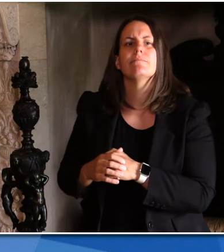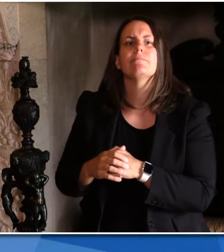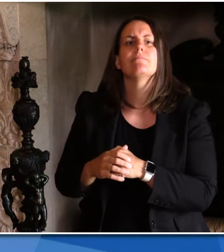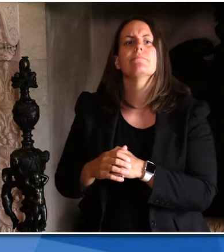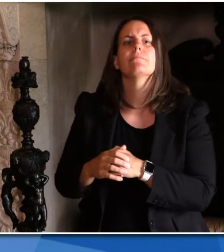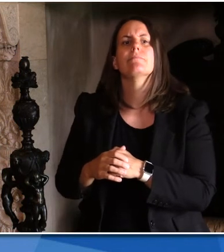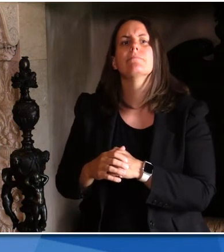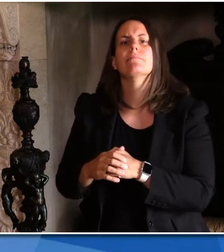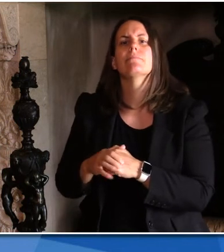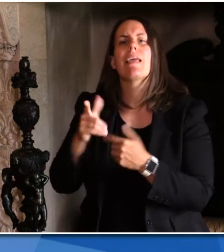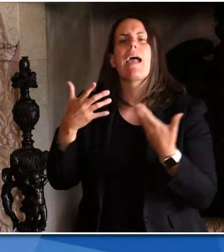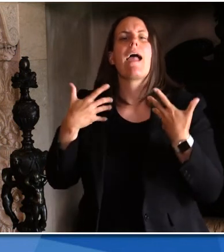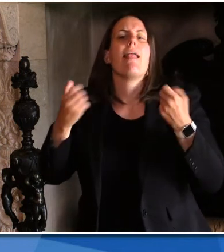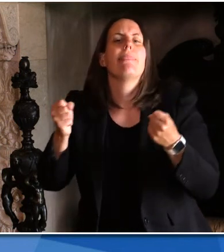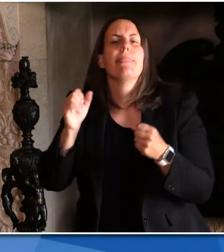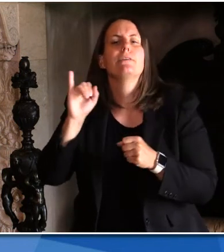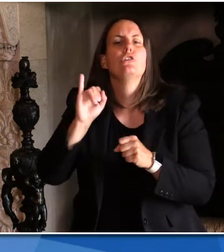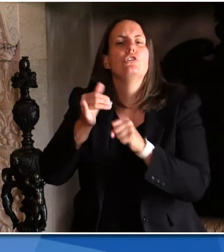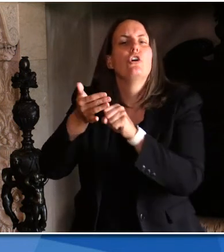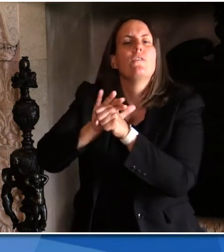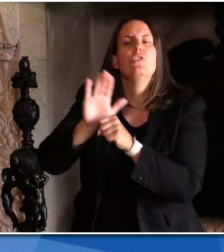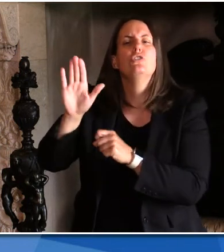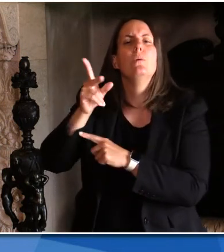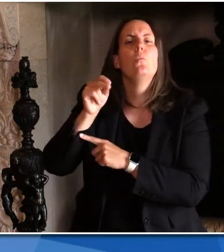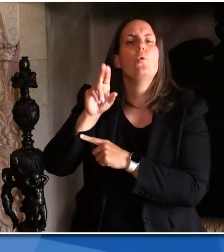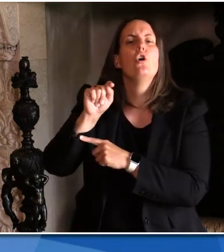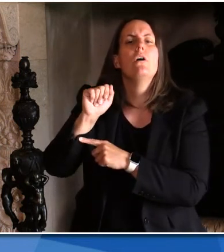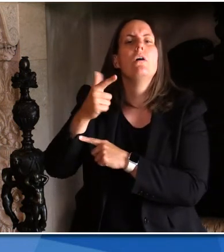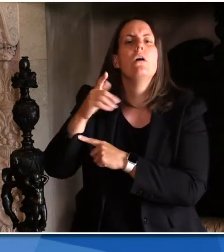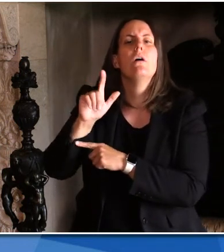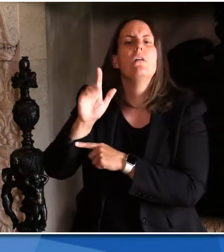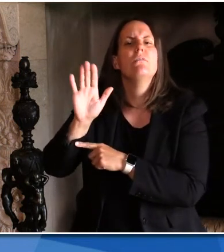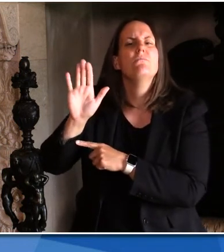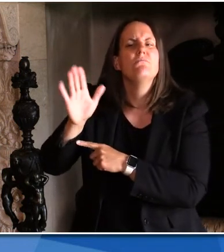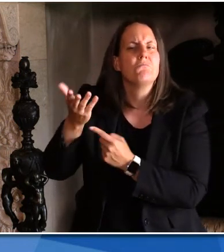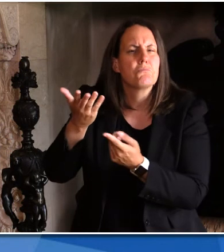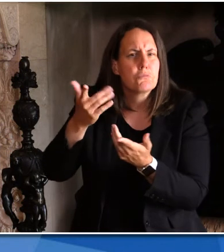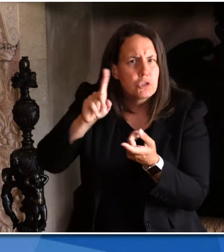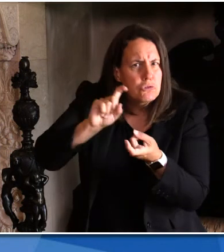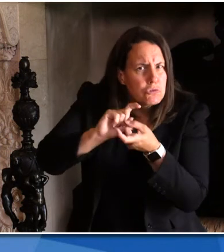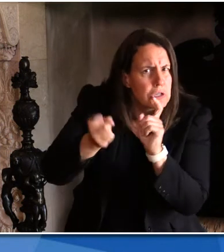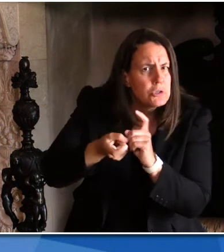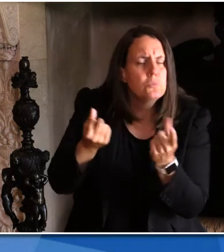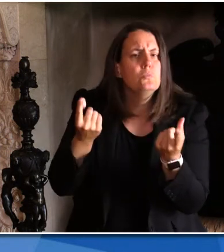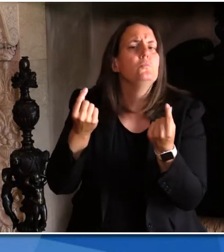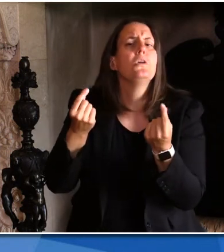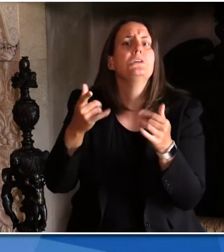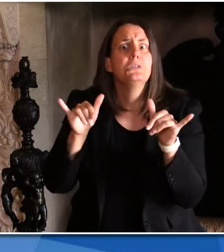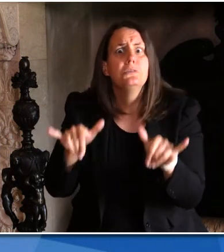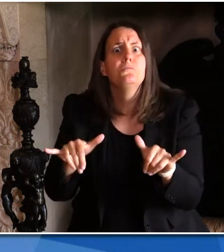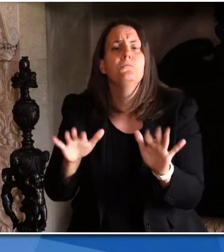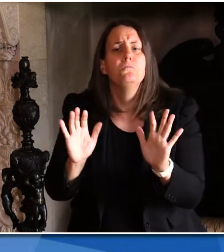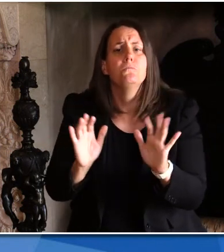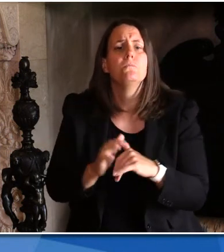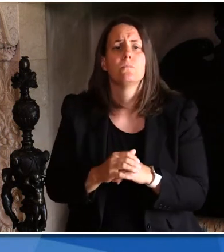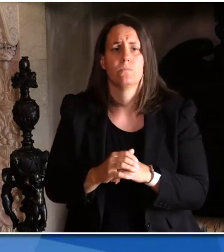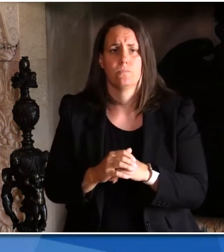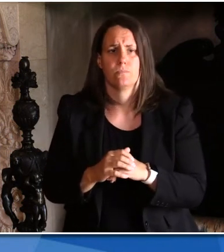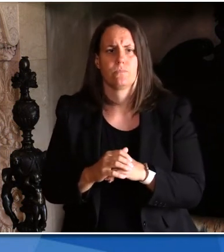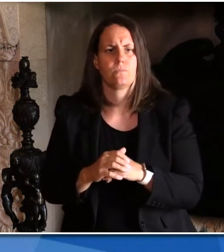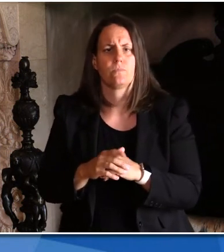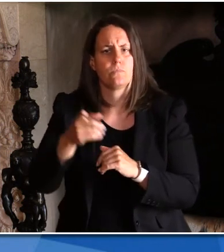just curious about that in the context of whether that was a substitute or alternative to